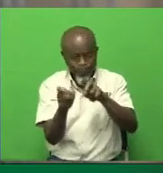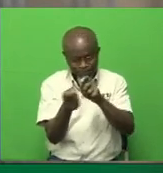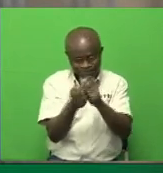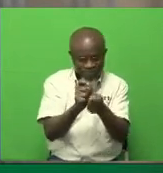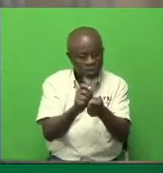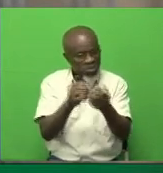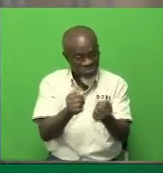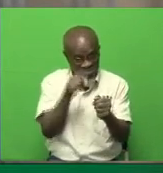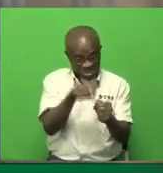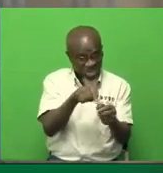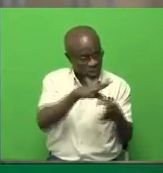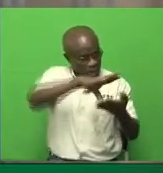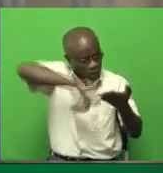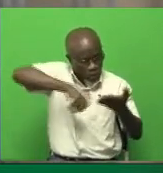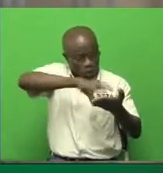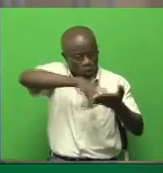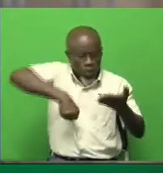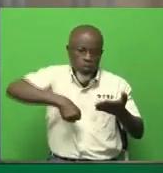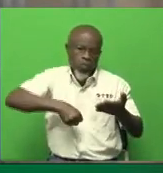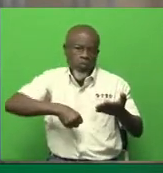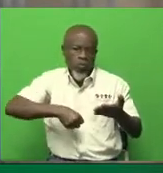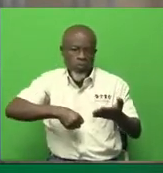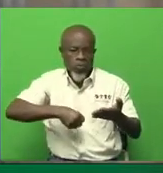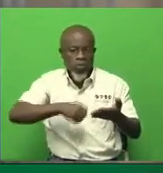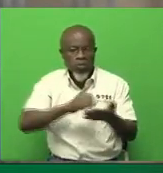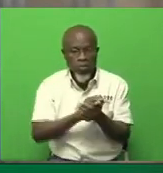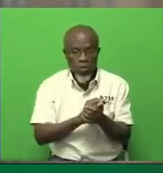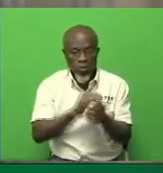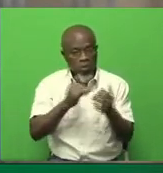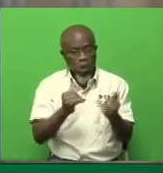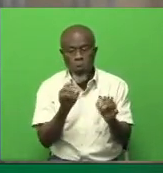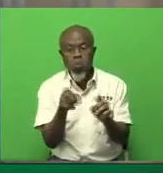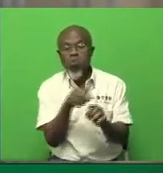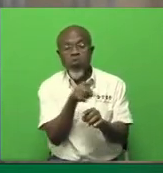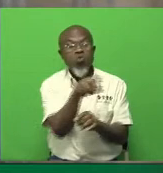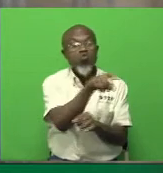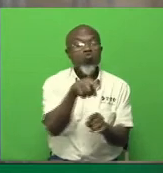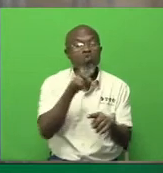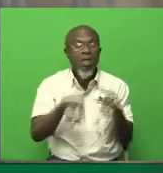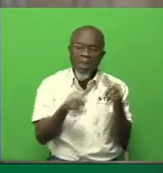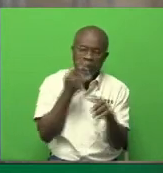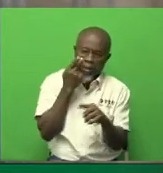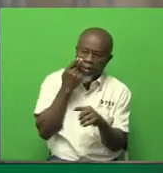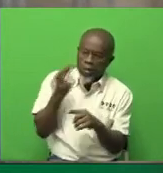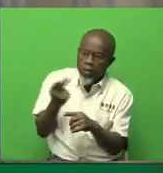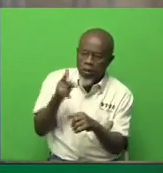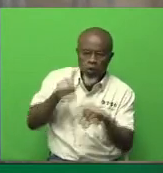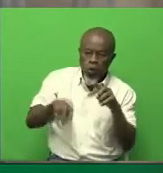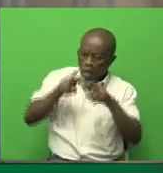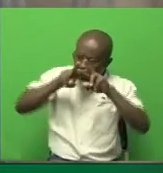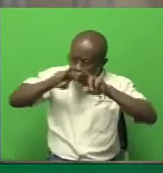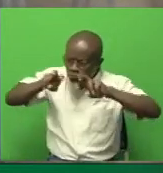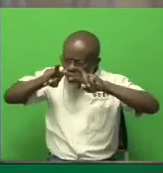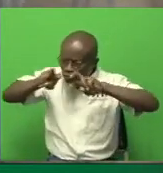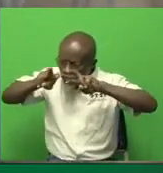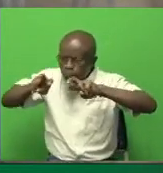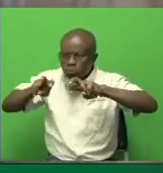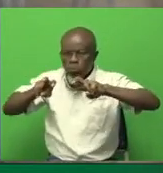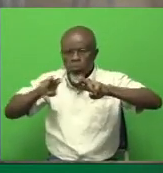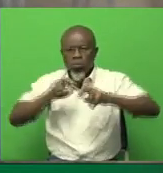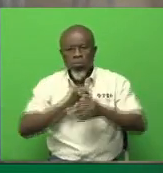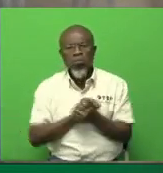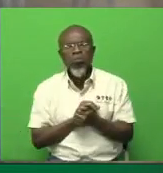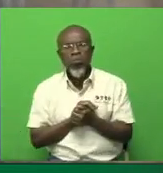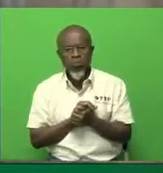friends and financials finances without a scrutiny of the procurement legislation took it out budget